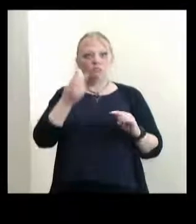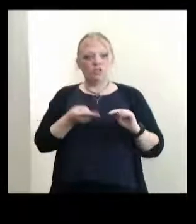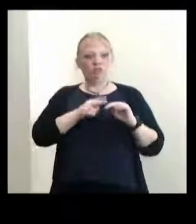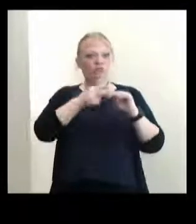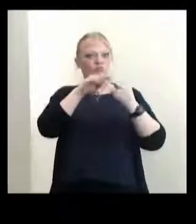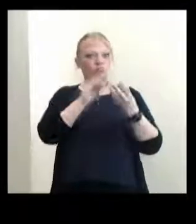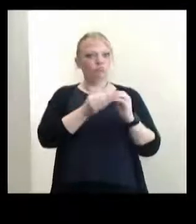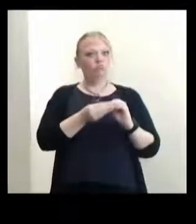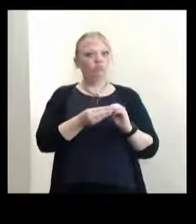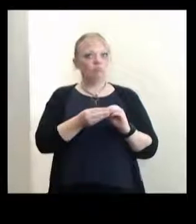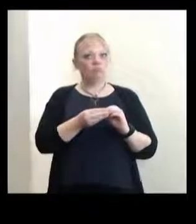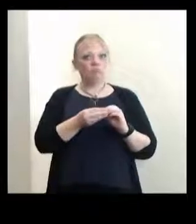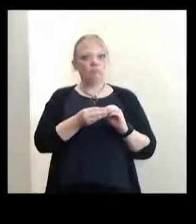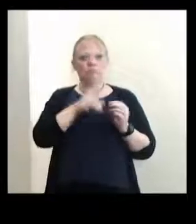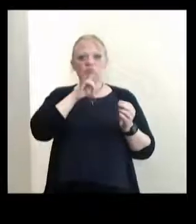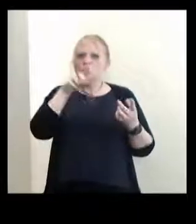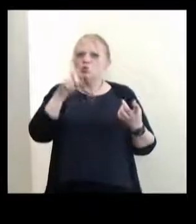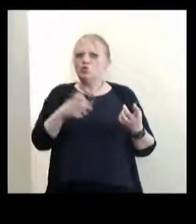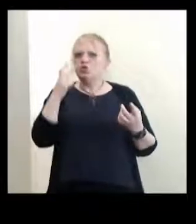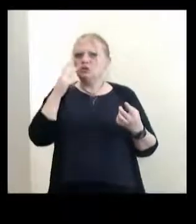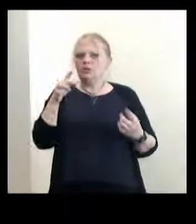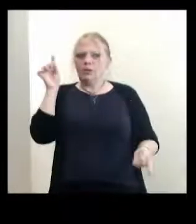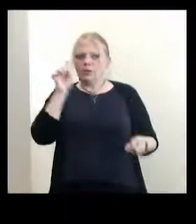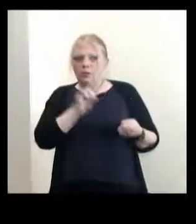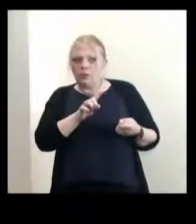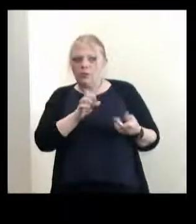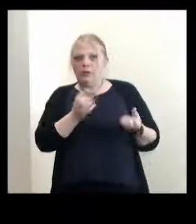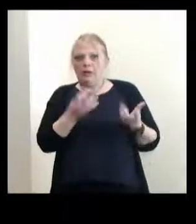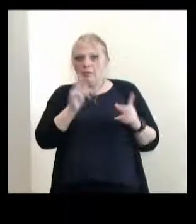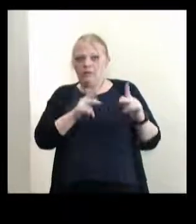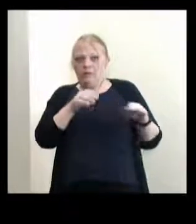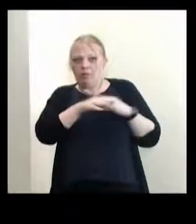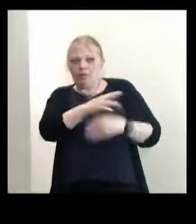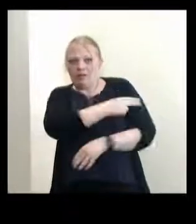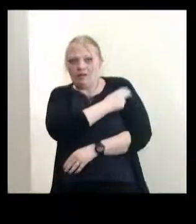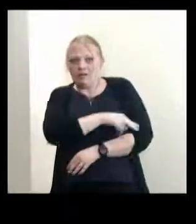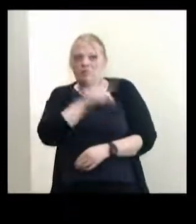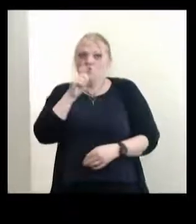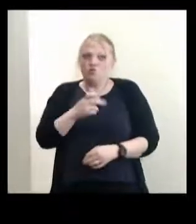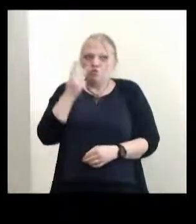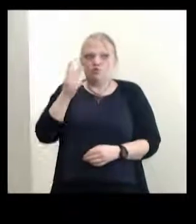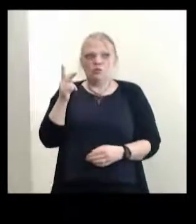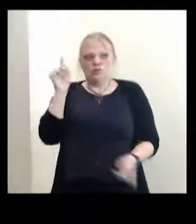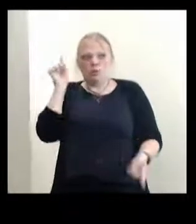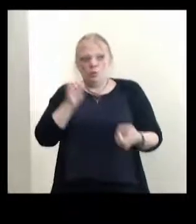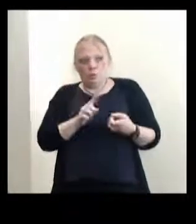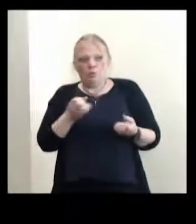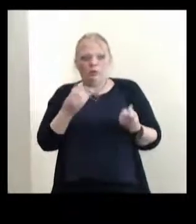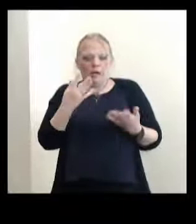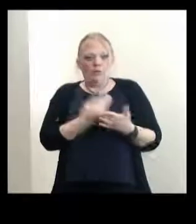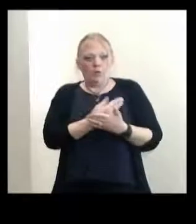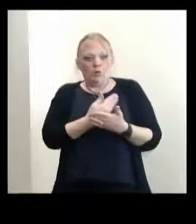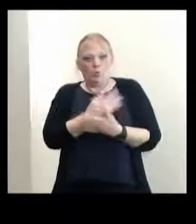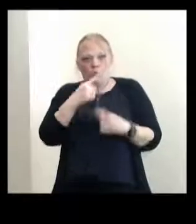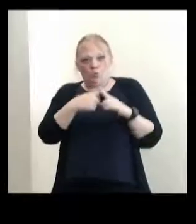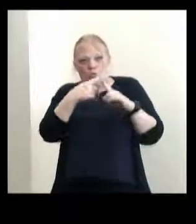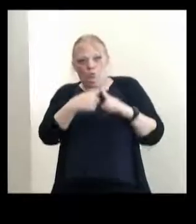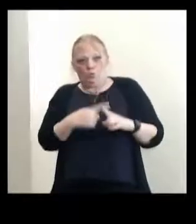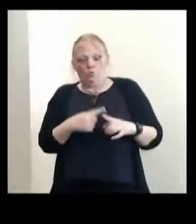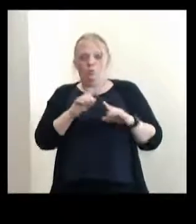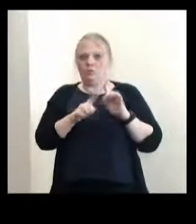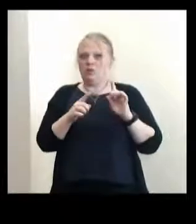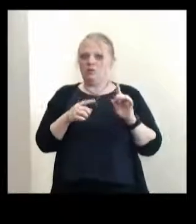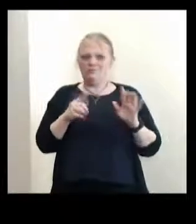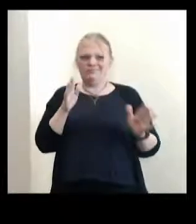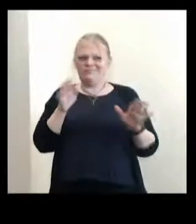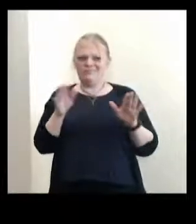and we should see a reduction in our hospitalizations. We should see a reduction in our new cases, but what we're seeing is there's a